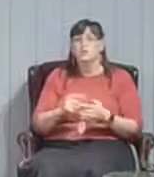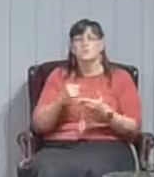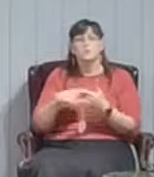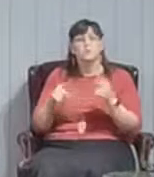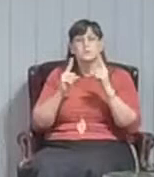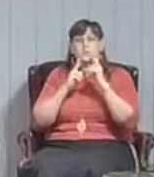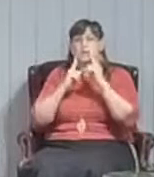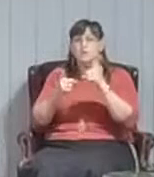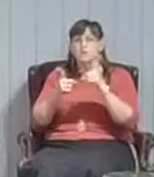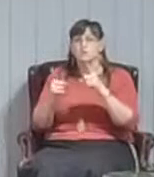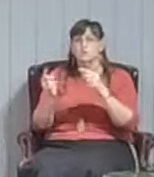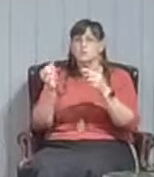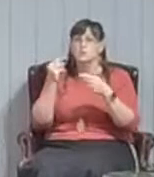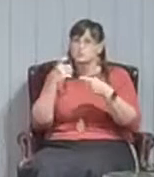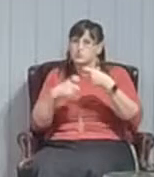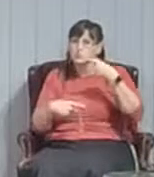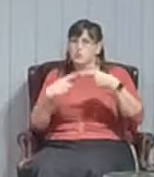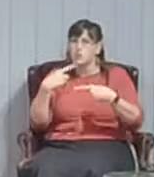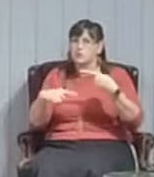day?